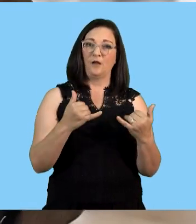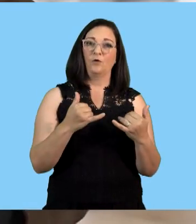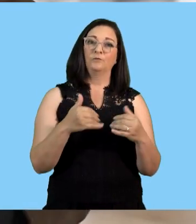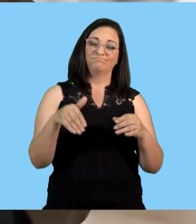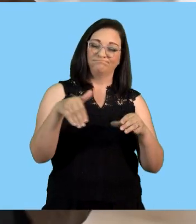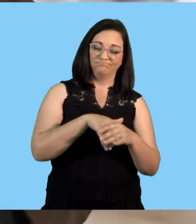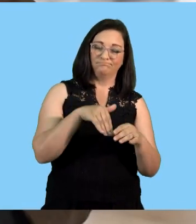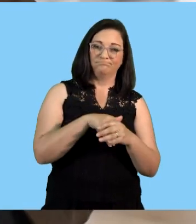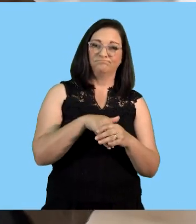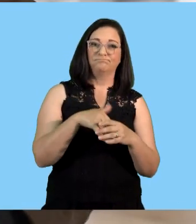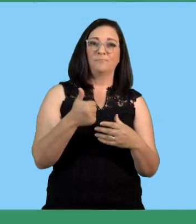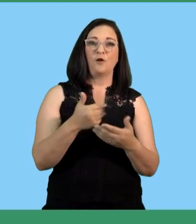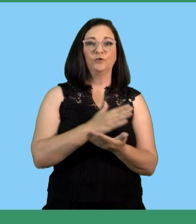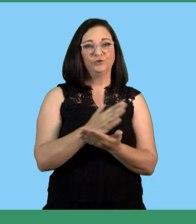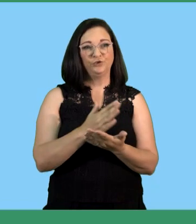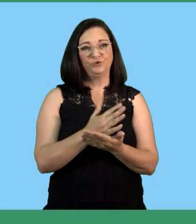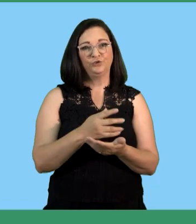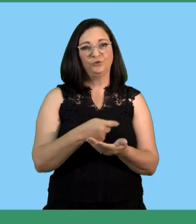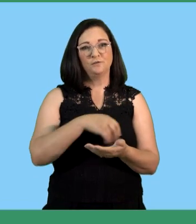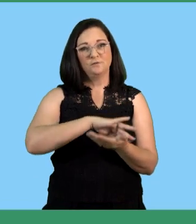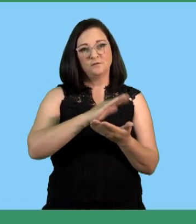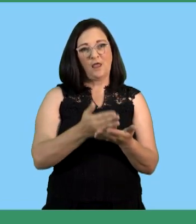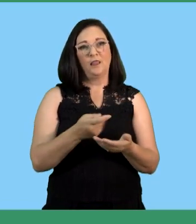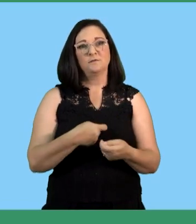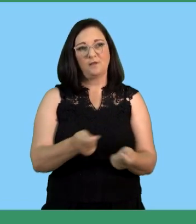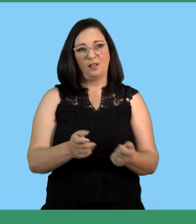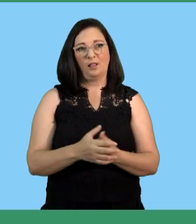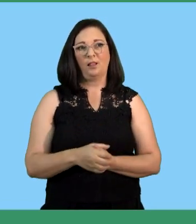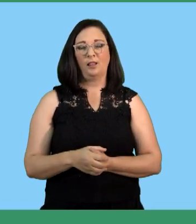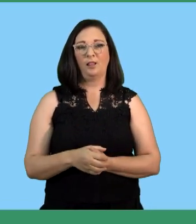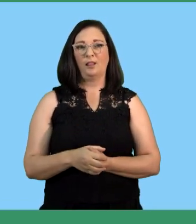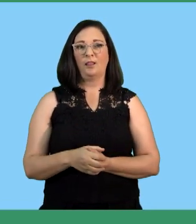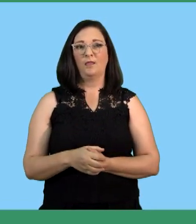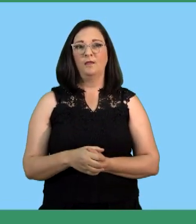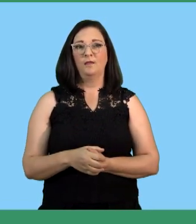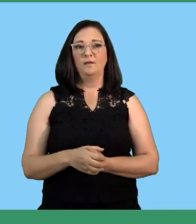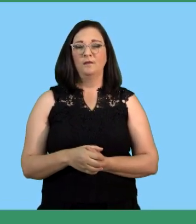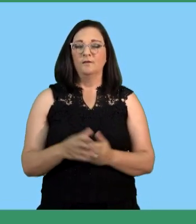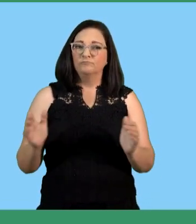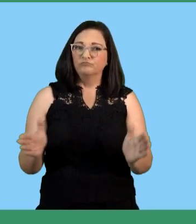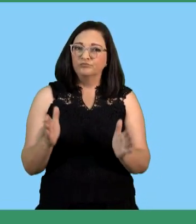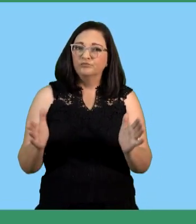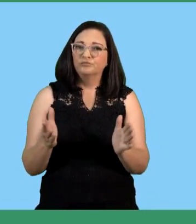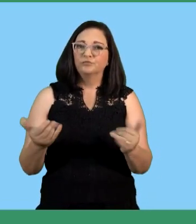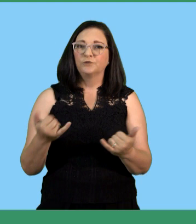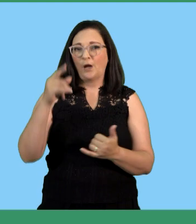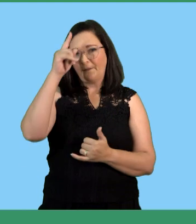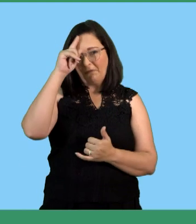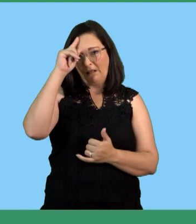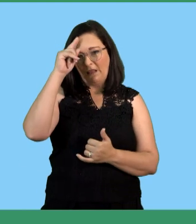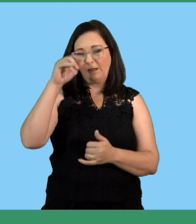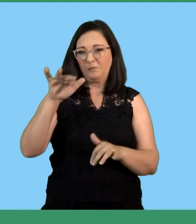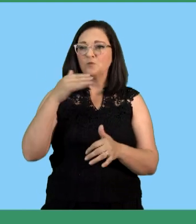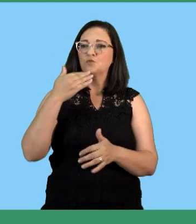don't forget, by selling shares to black people. Encourage small black investors to invest